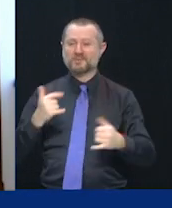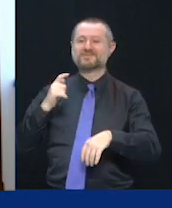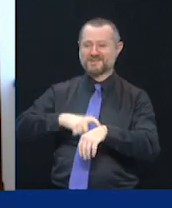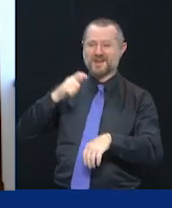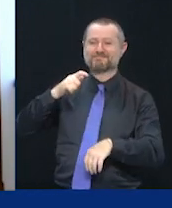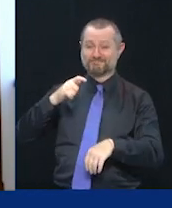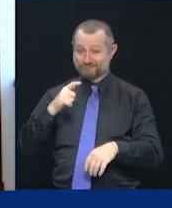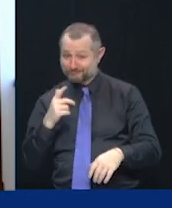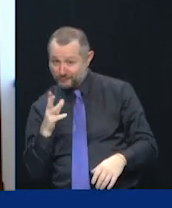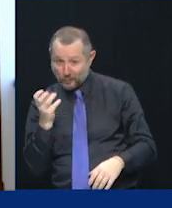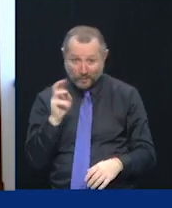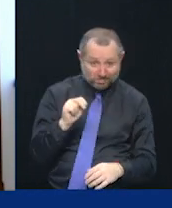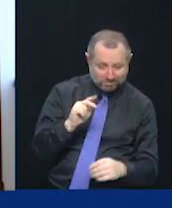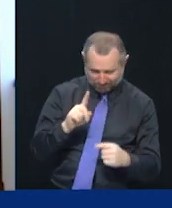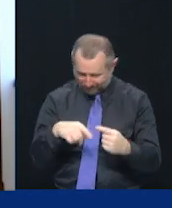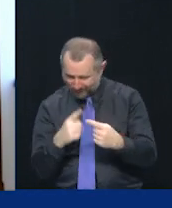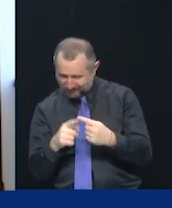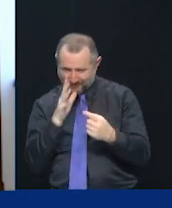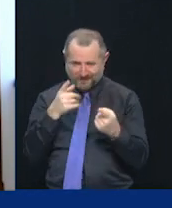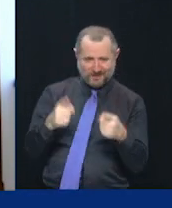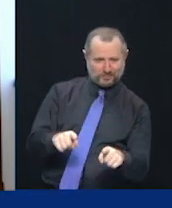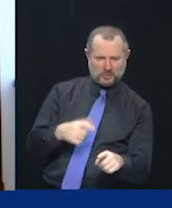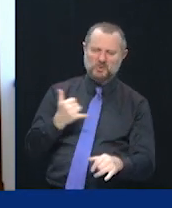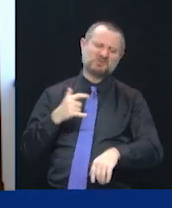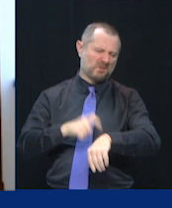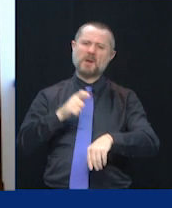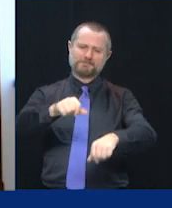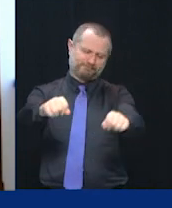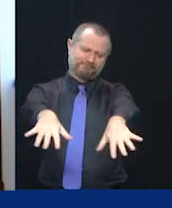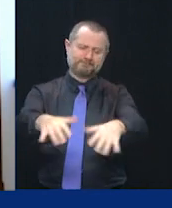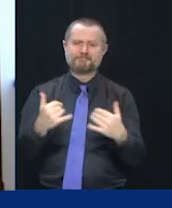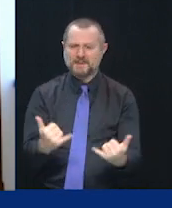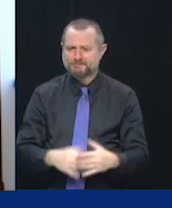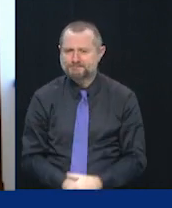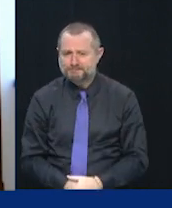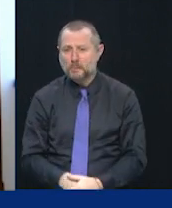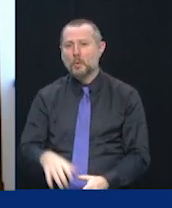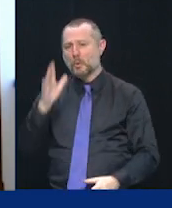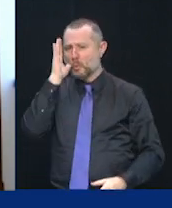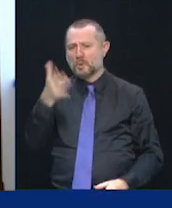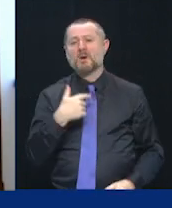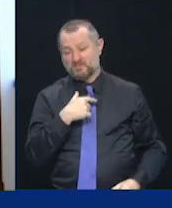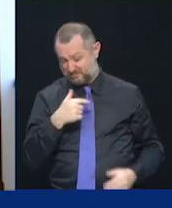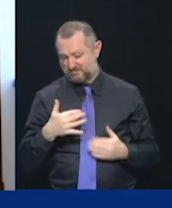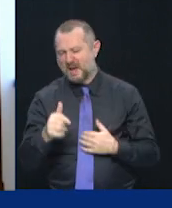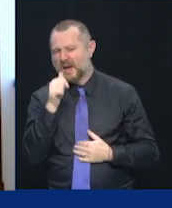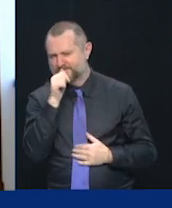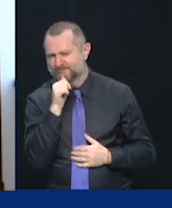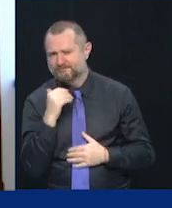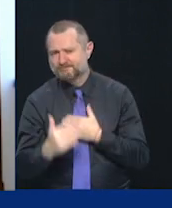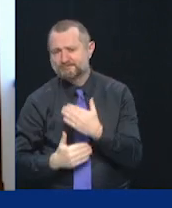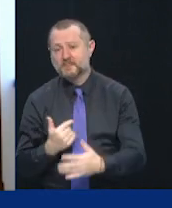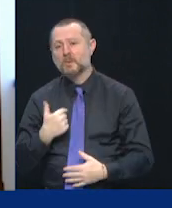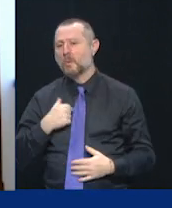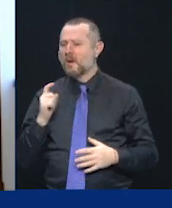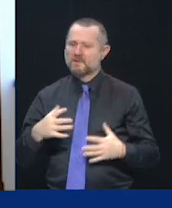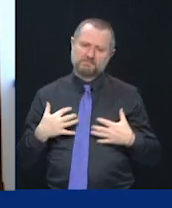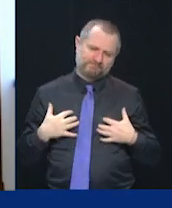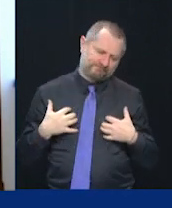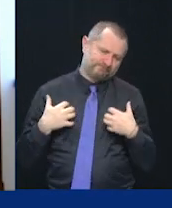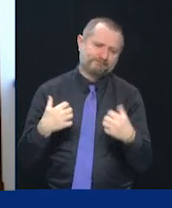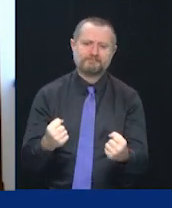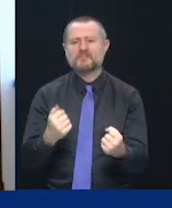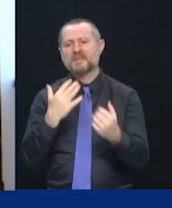when, and our point is time is of the essence. We'll get through this, and we'll be the better for it. And I want to thank you personally, Phil,